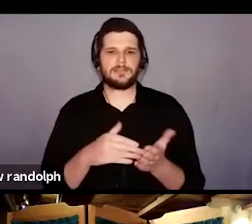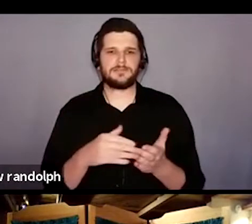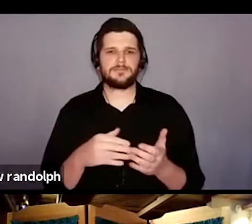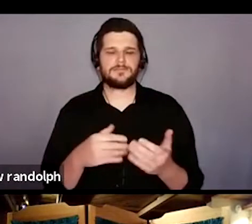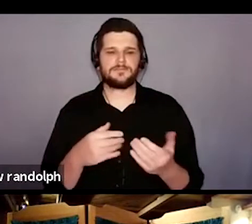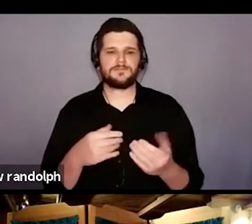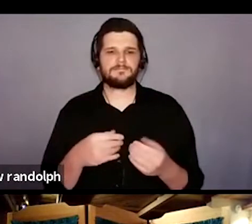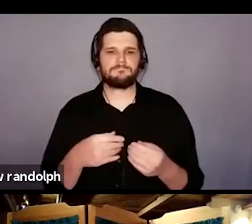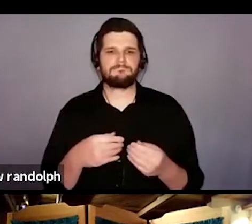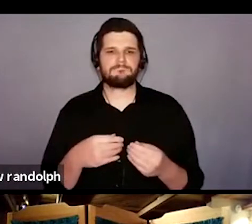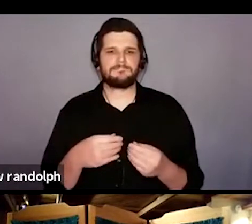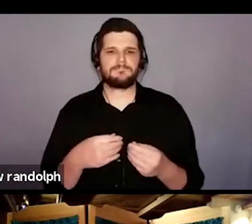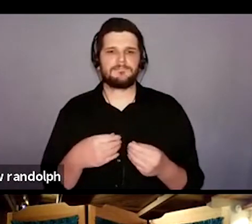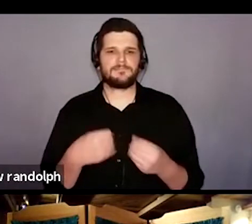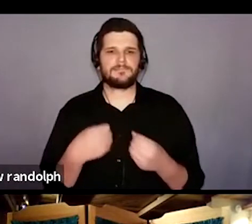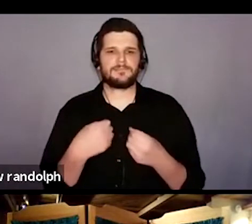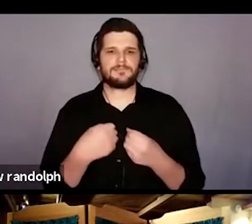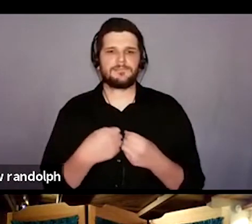extend